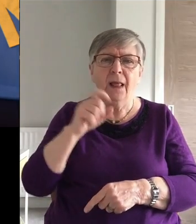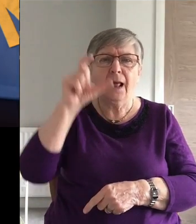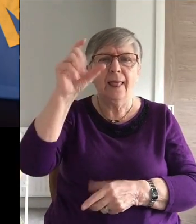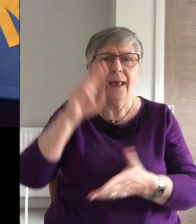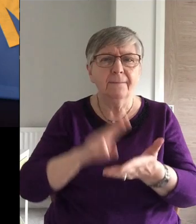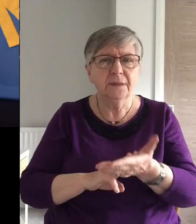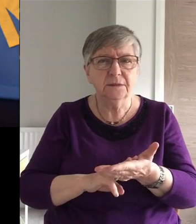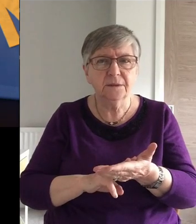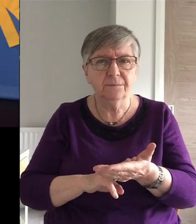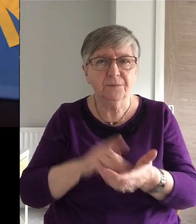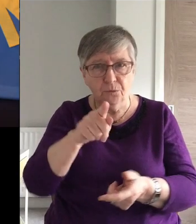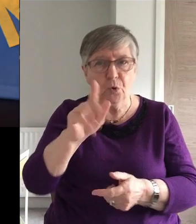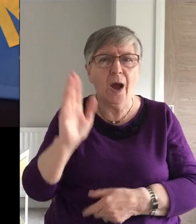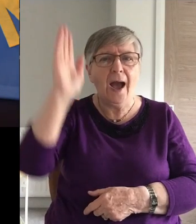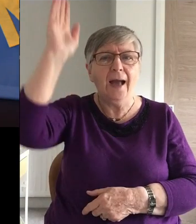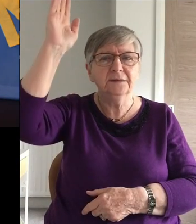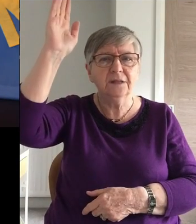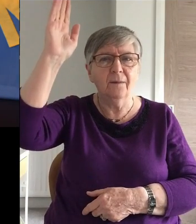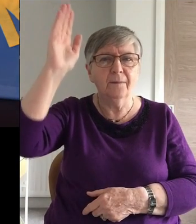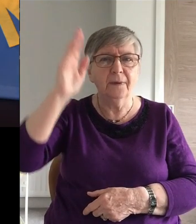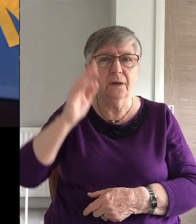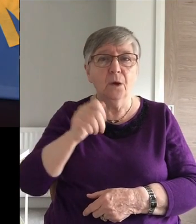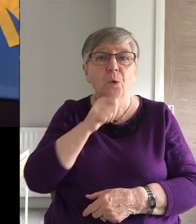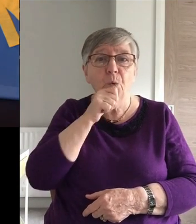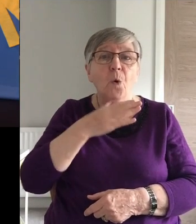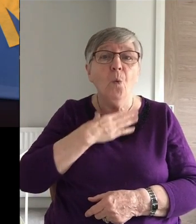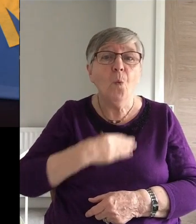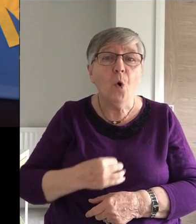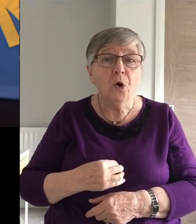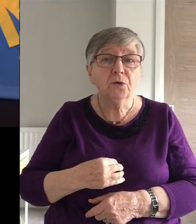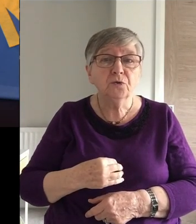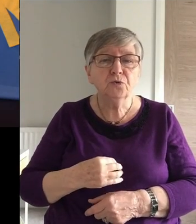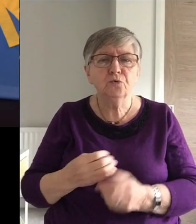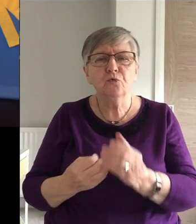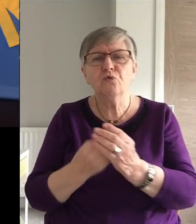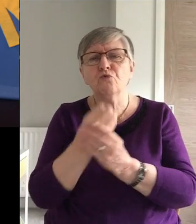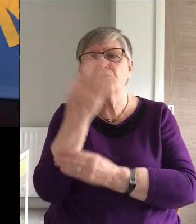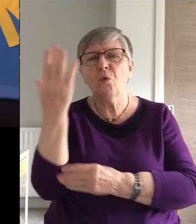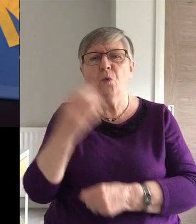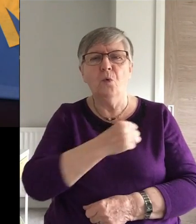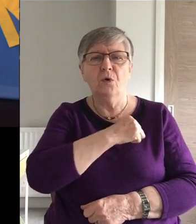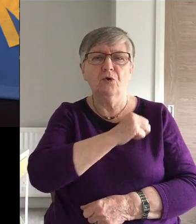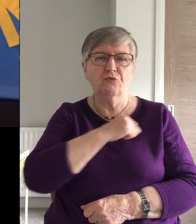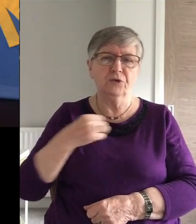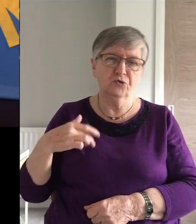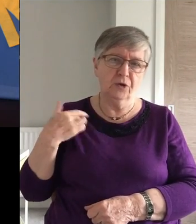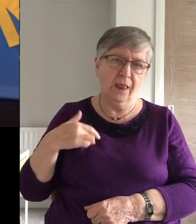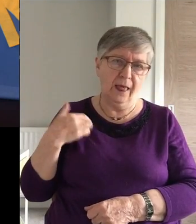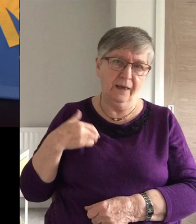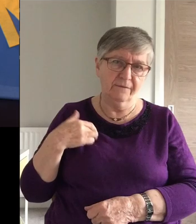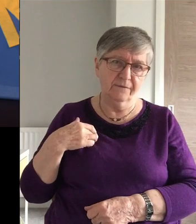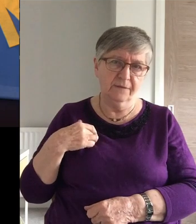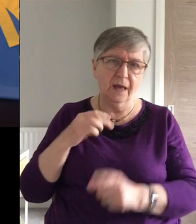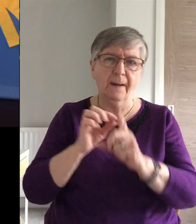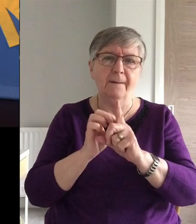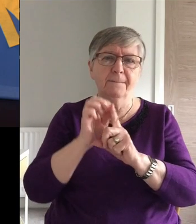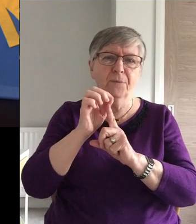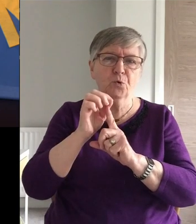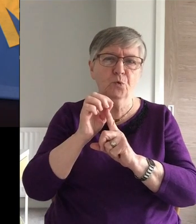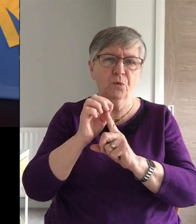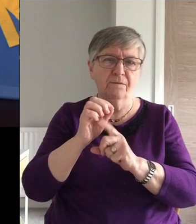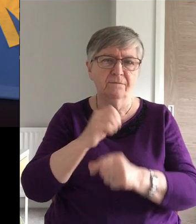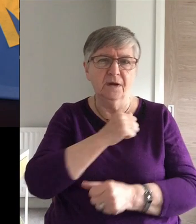people of Claremont, hands up who wants to grow in the Christian life, who wants to grow